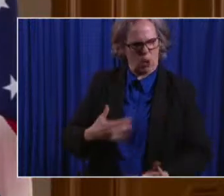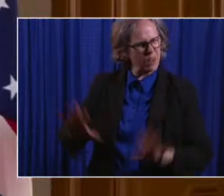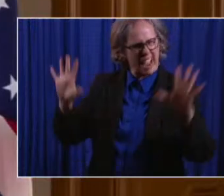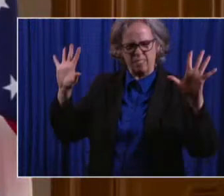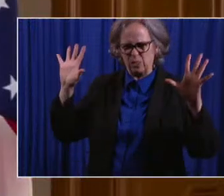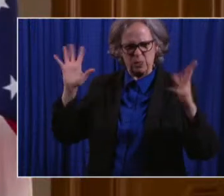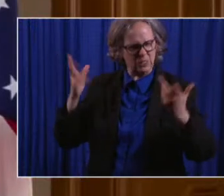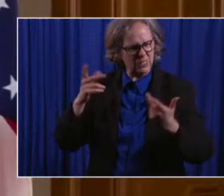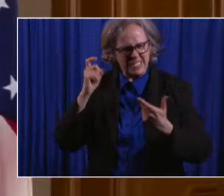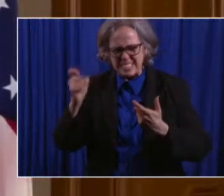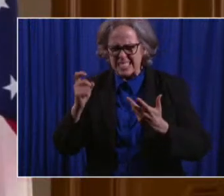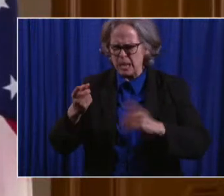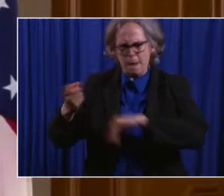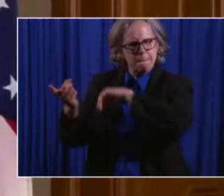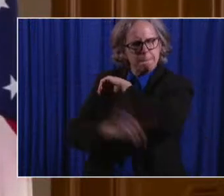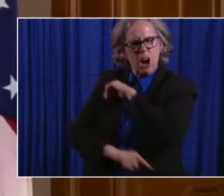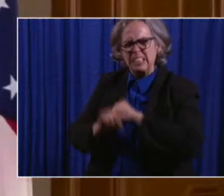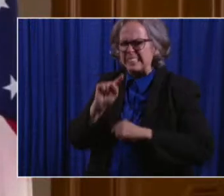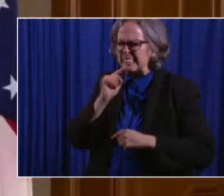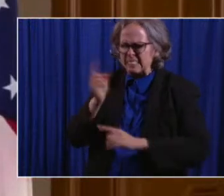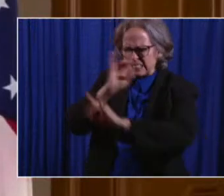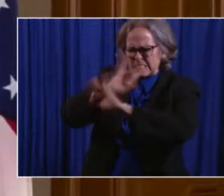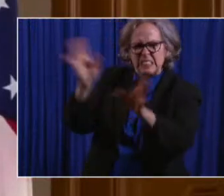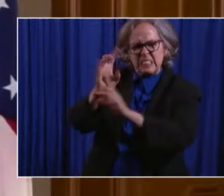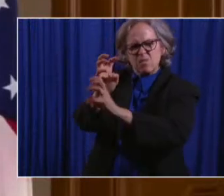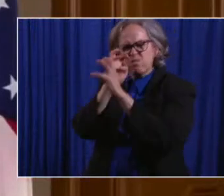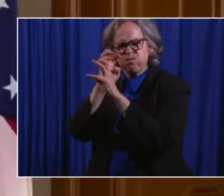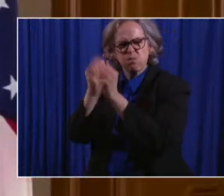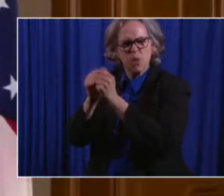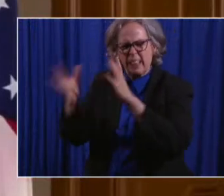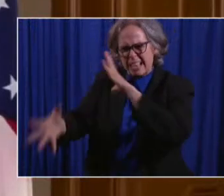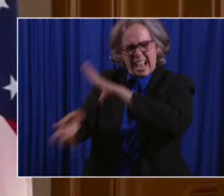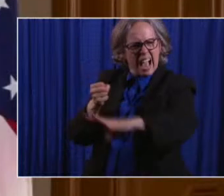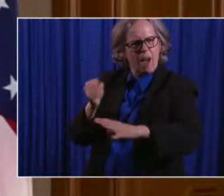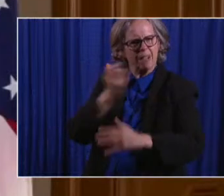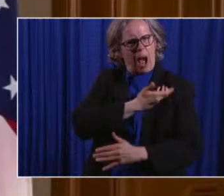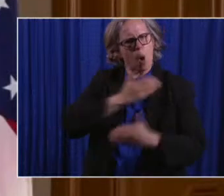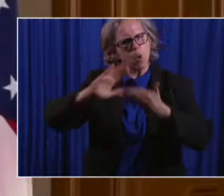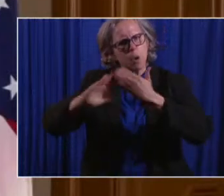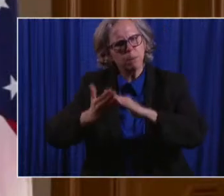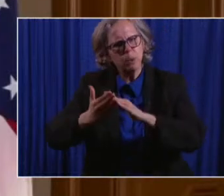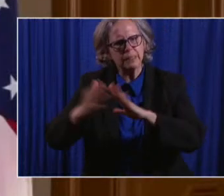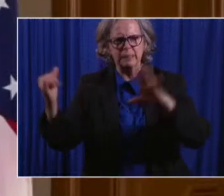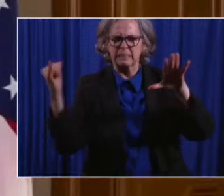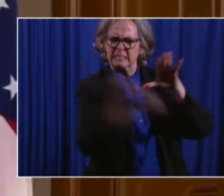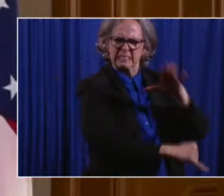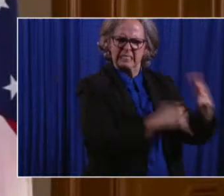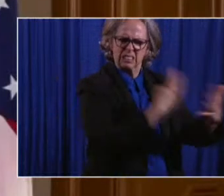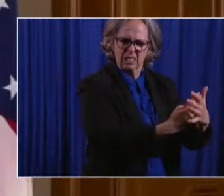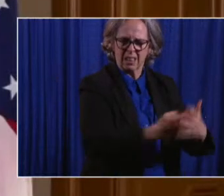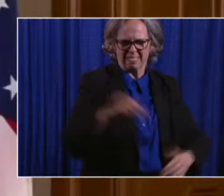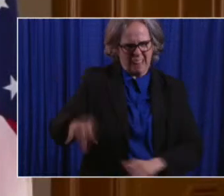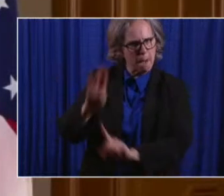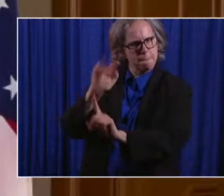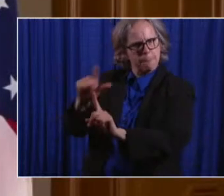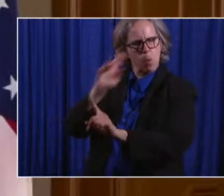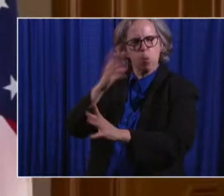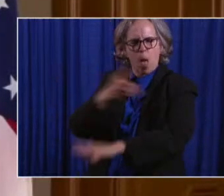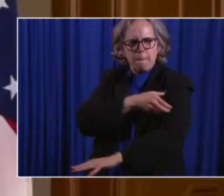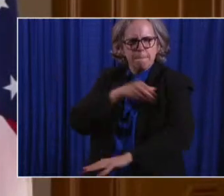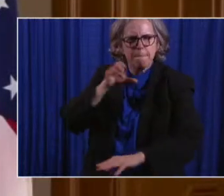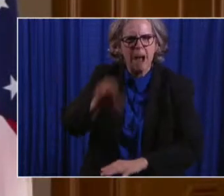our communities. And so the bill we present to the legislature would do that. And it will give judges